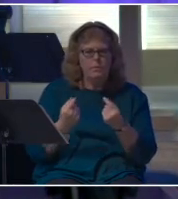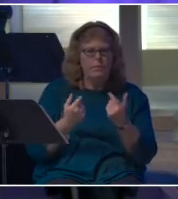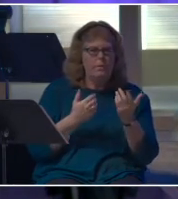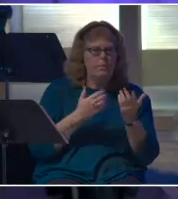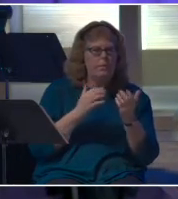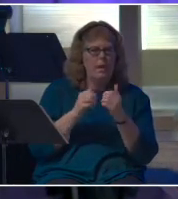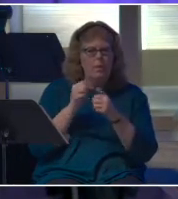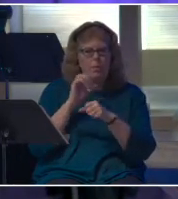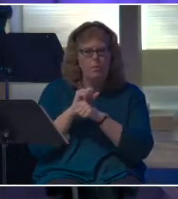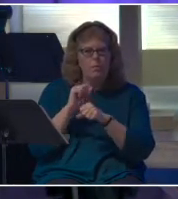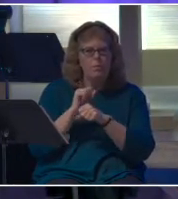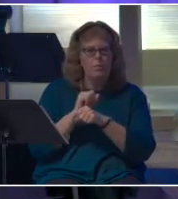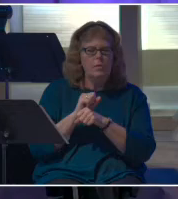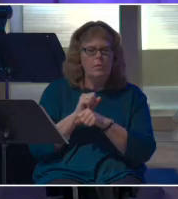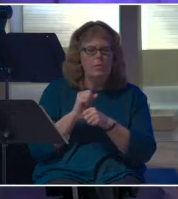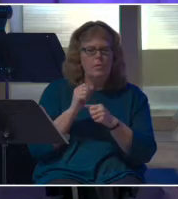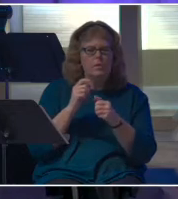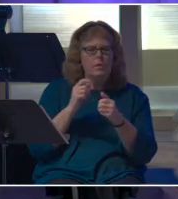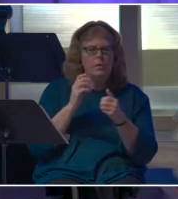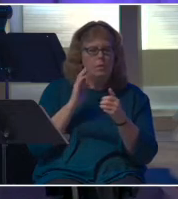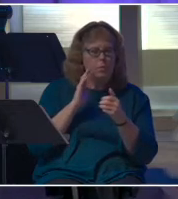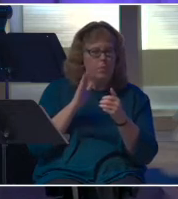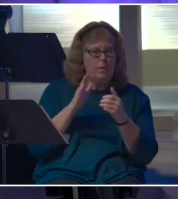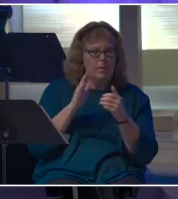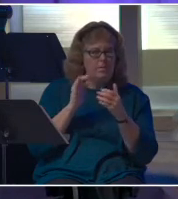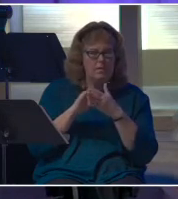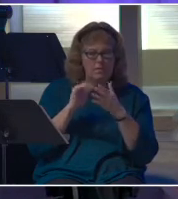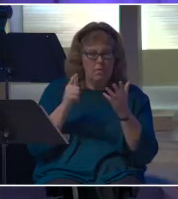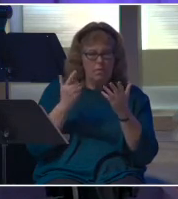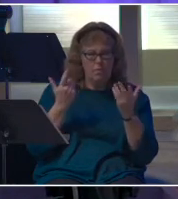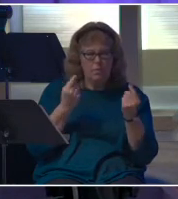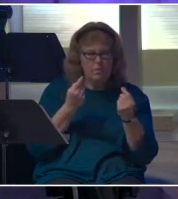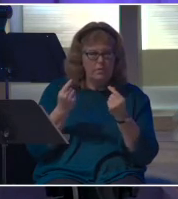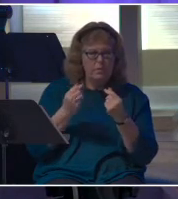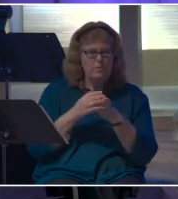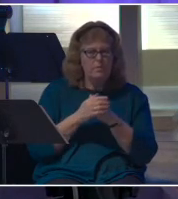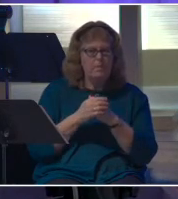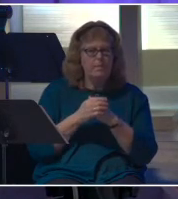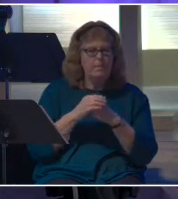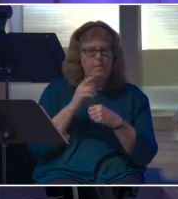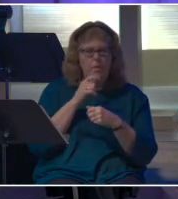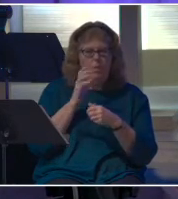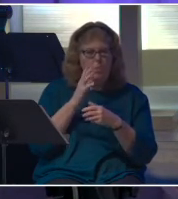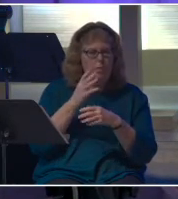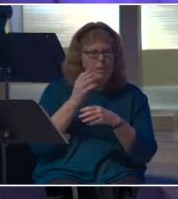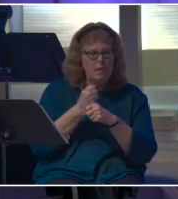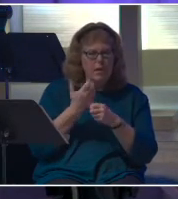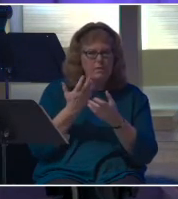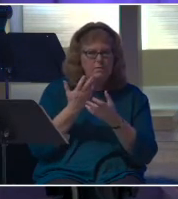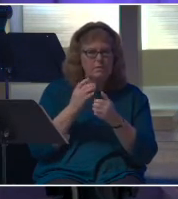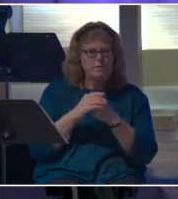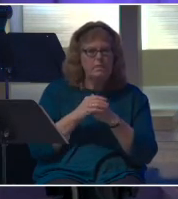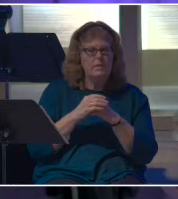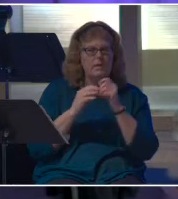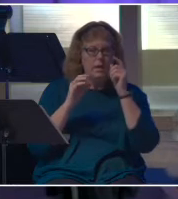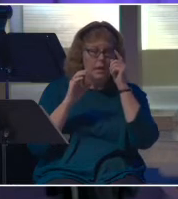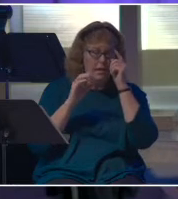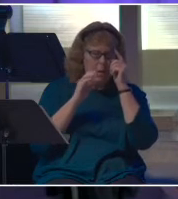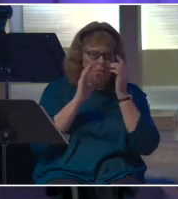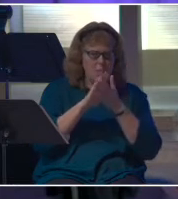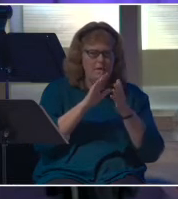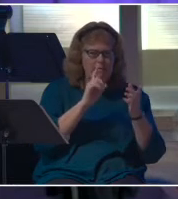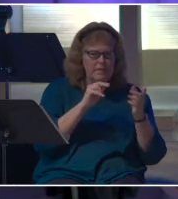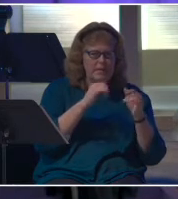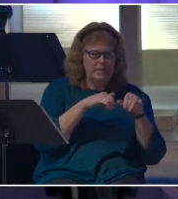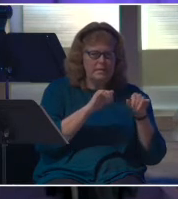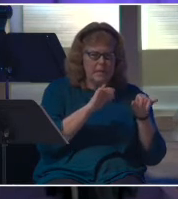going to work? Or is this going to be it? What are we going to do? Who are we going to get? Can Cynthia stay and Dan still